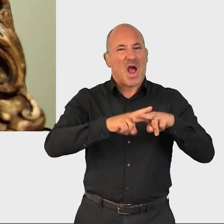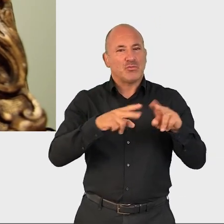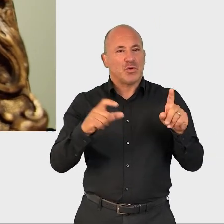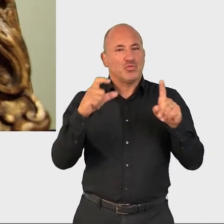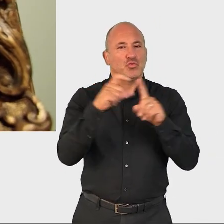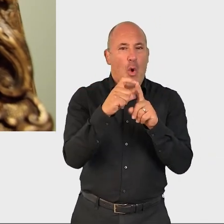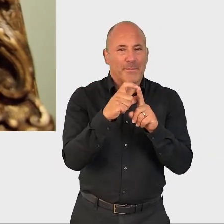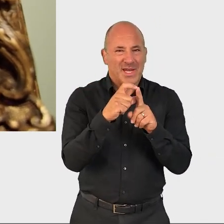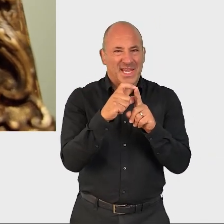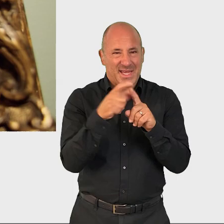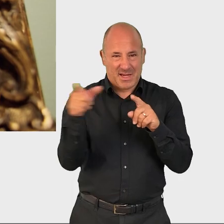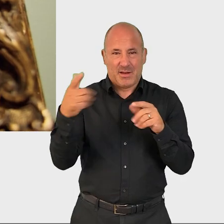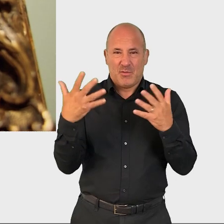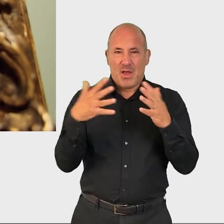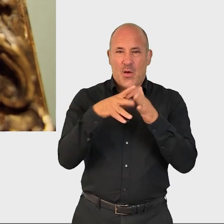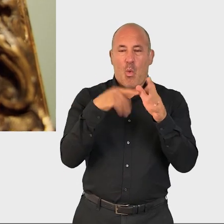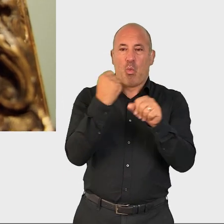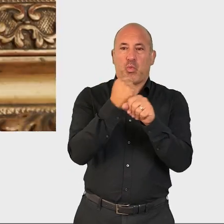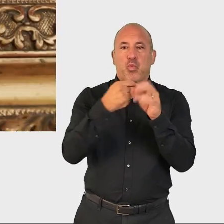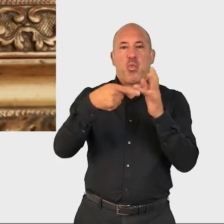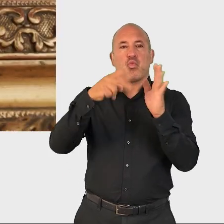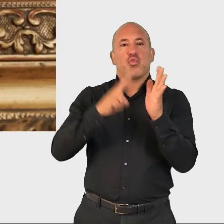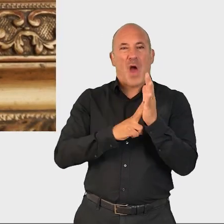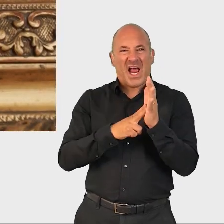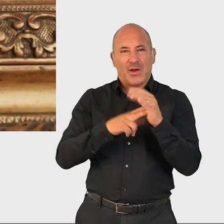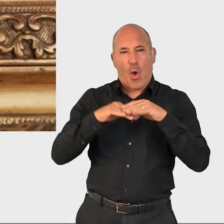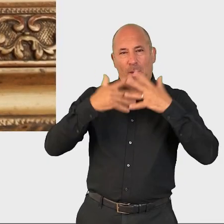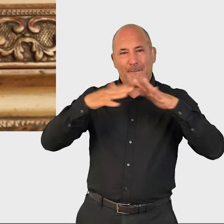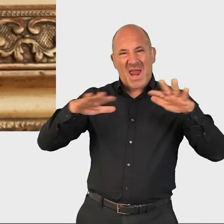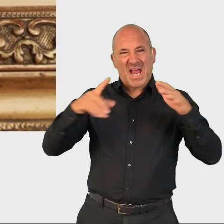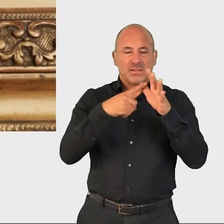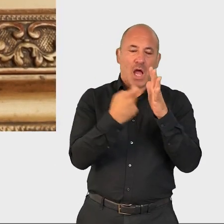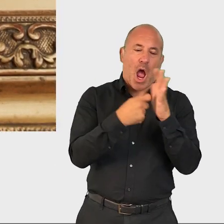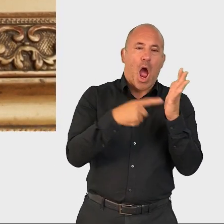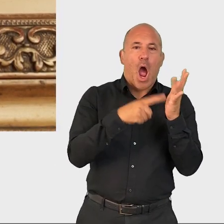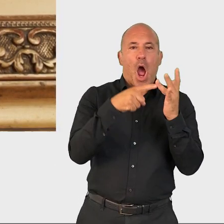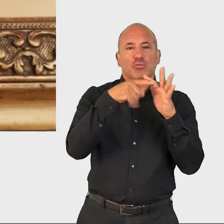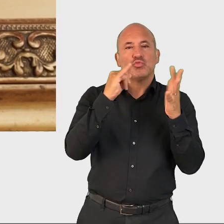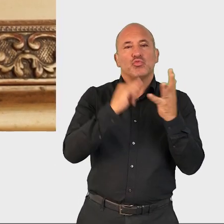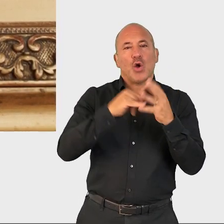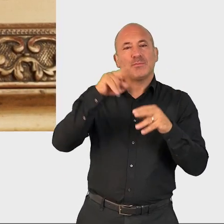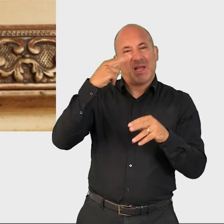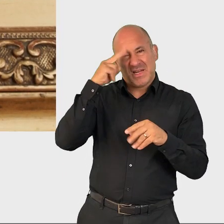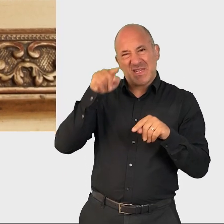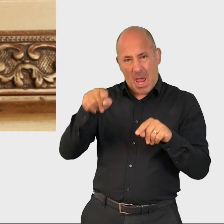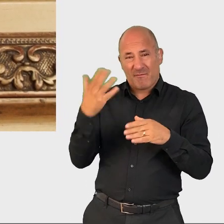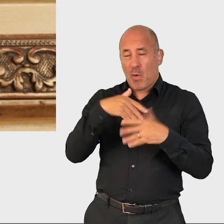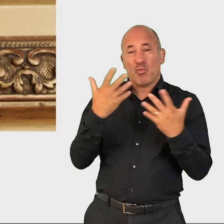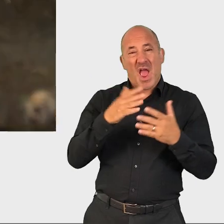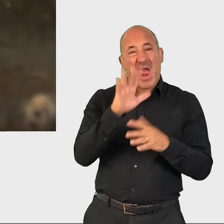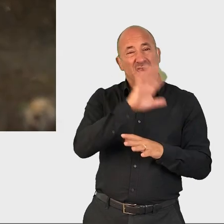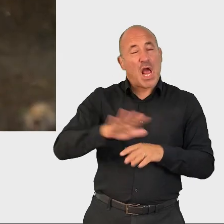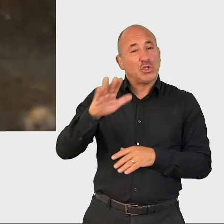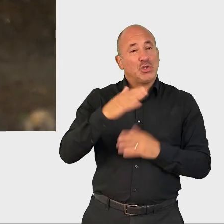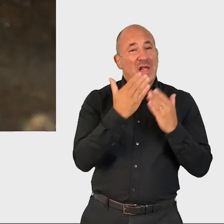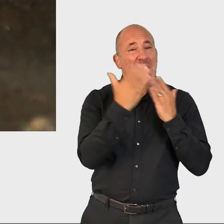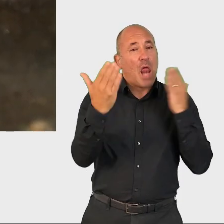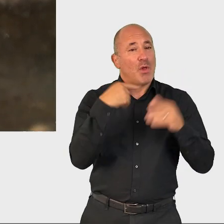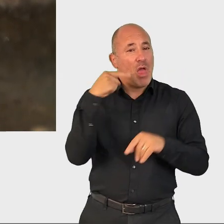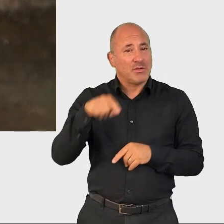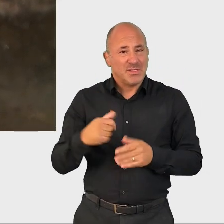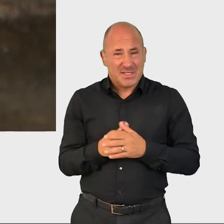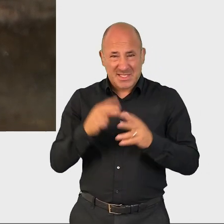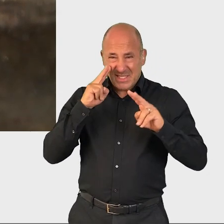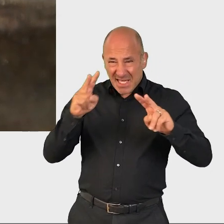friend Charles-François d'Aubigny. In Wagon on the Plains of Artois, from the National Gallery, London, we see the